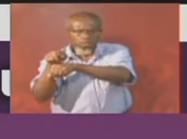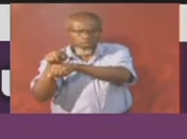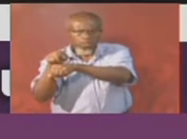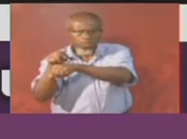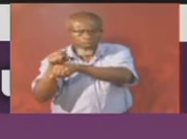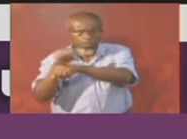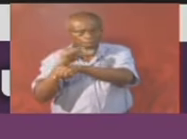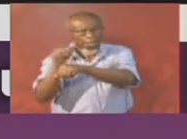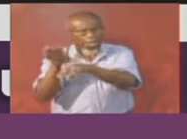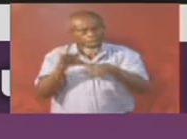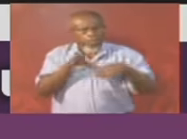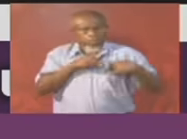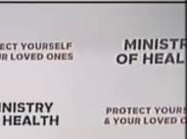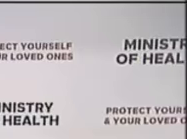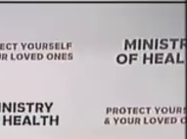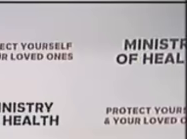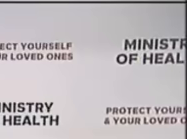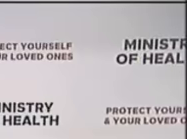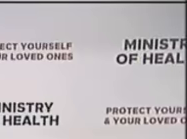far? Thank you.